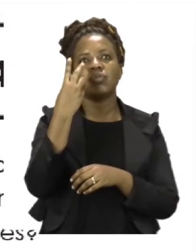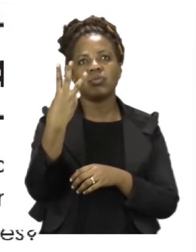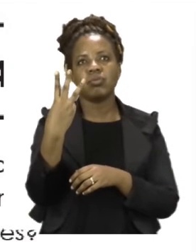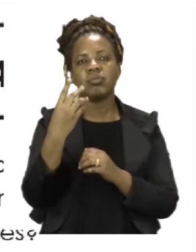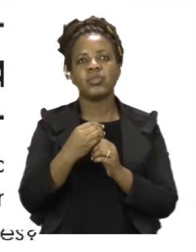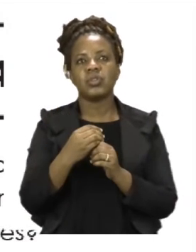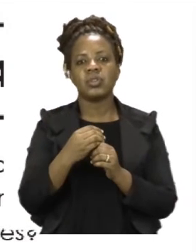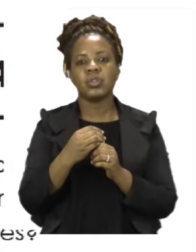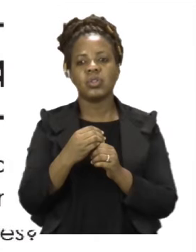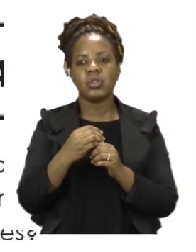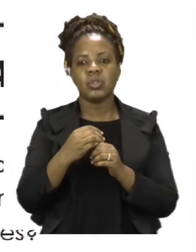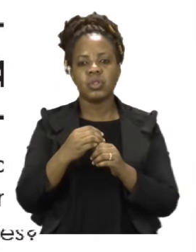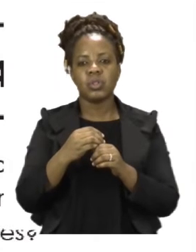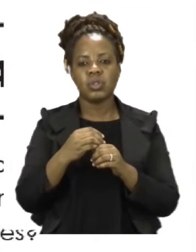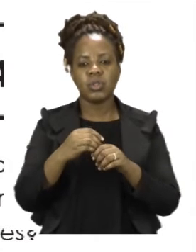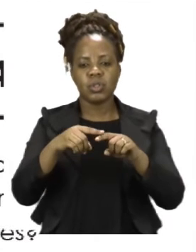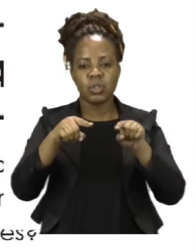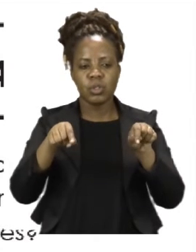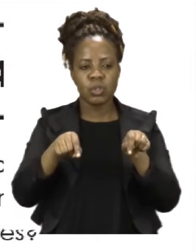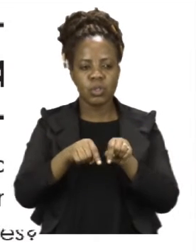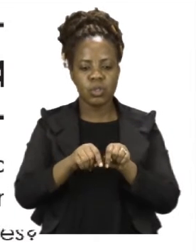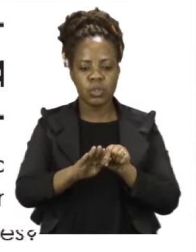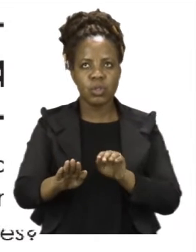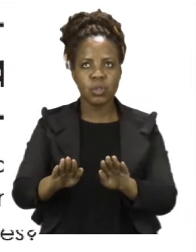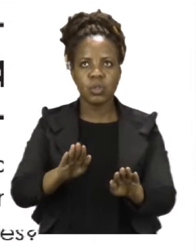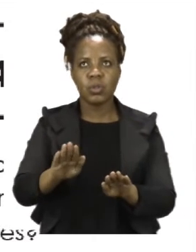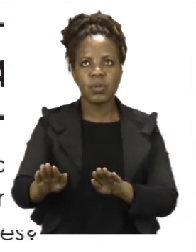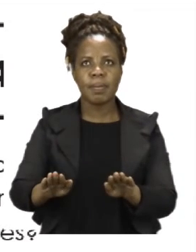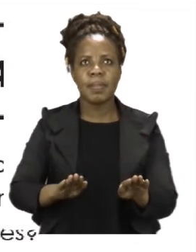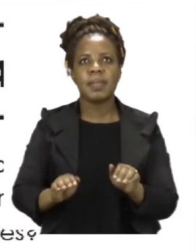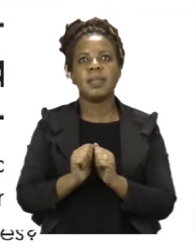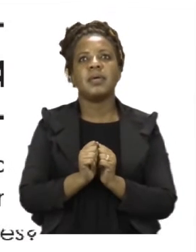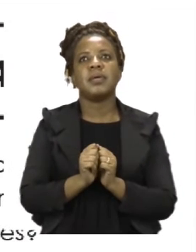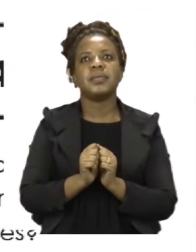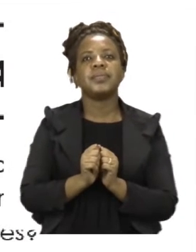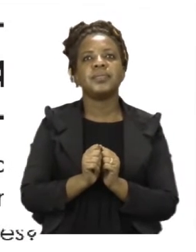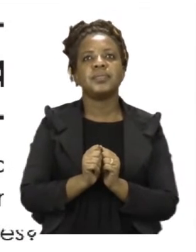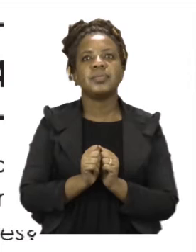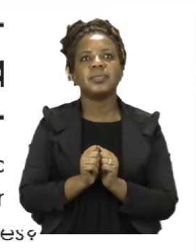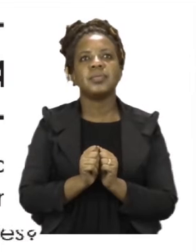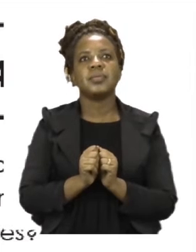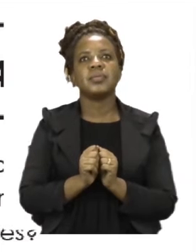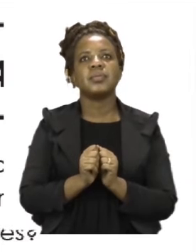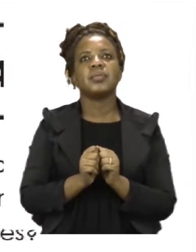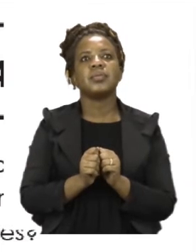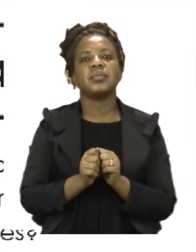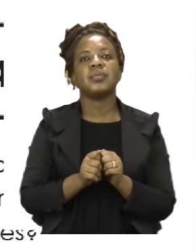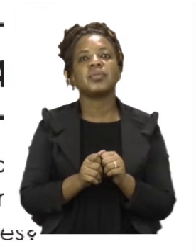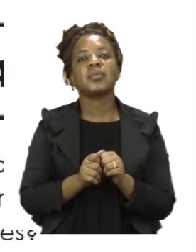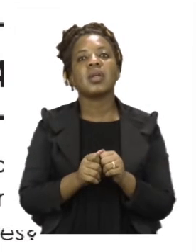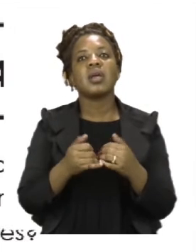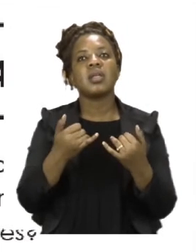323 are tilers. How many workers are not builders